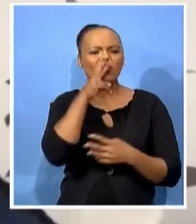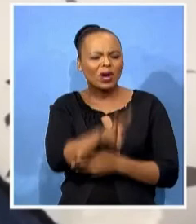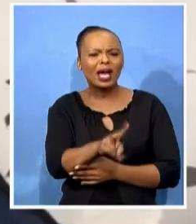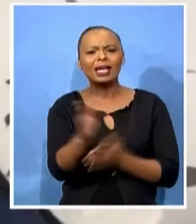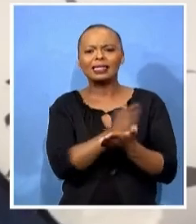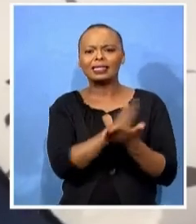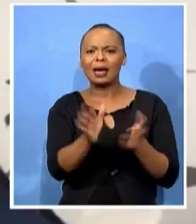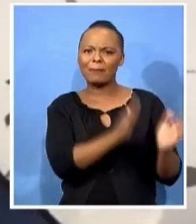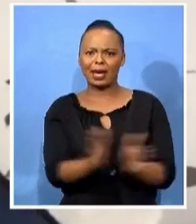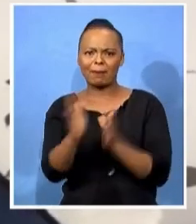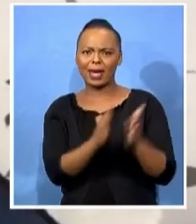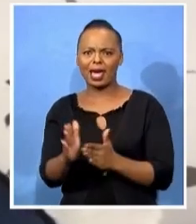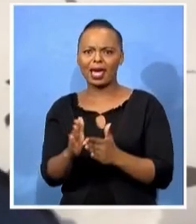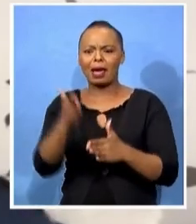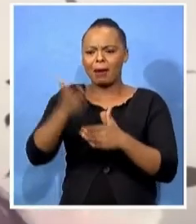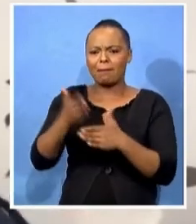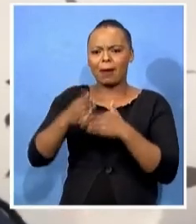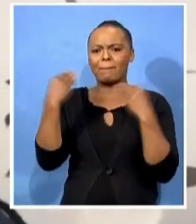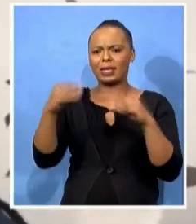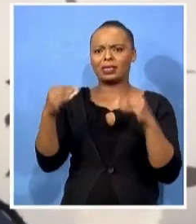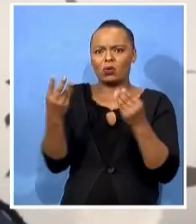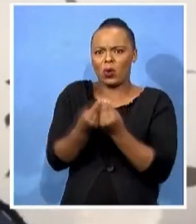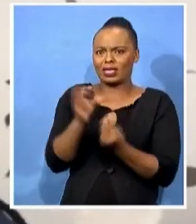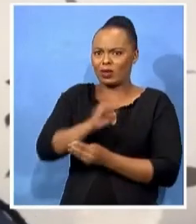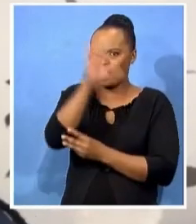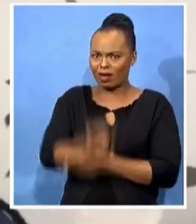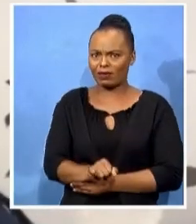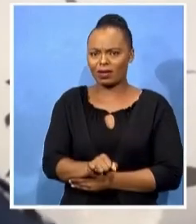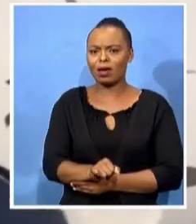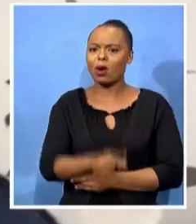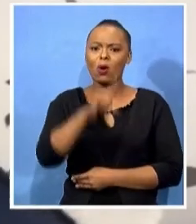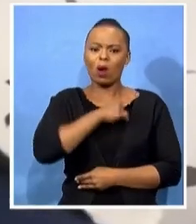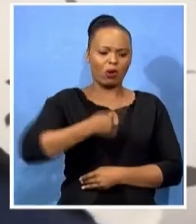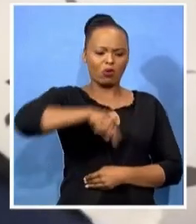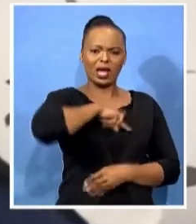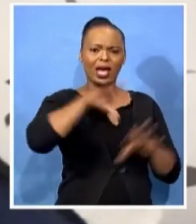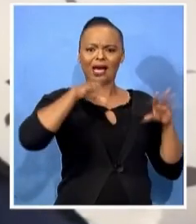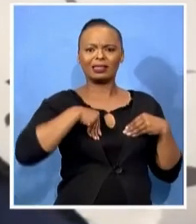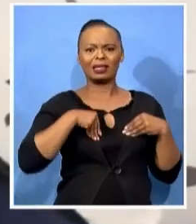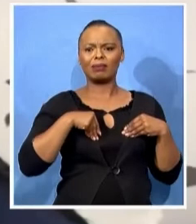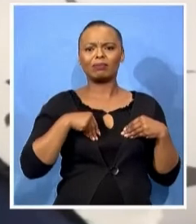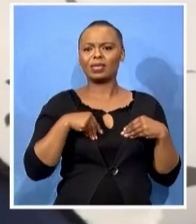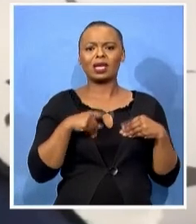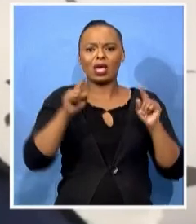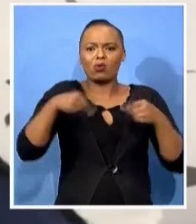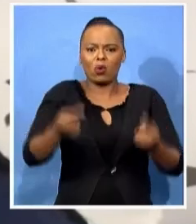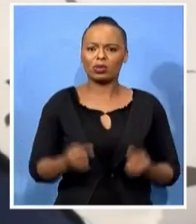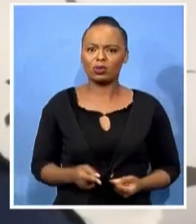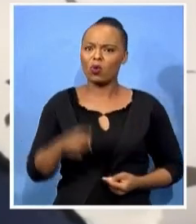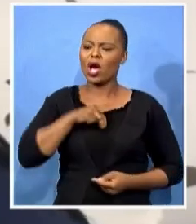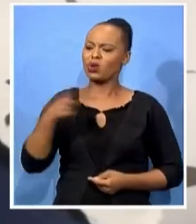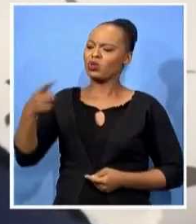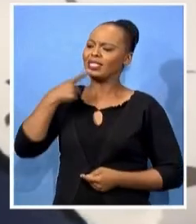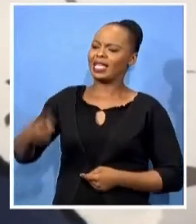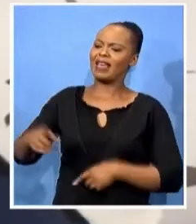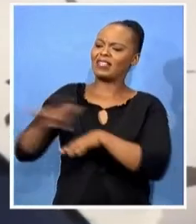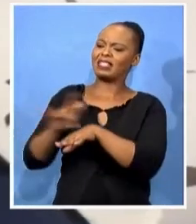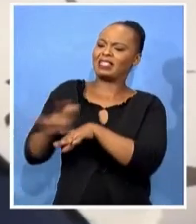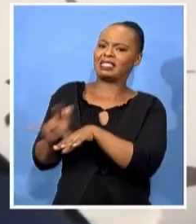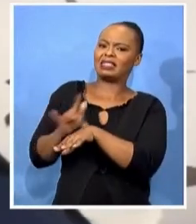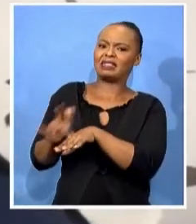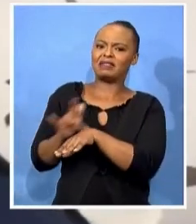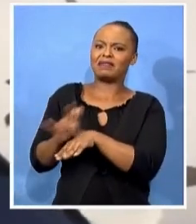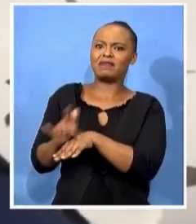sir, for us to accept that these are sensitive negotiations and we will come back to you when the time is right. We need some kind